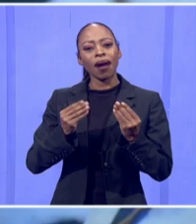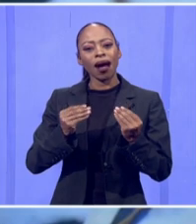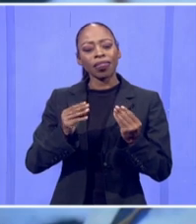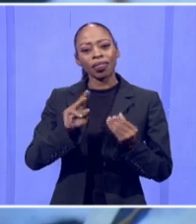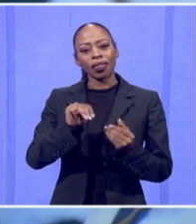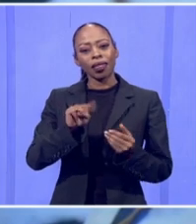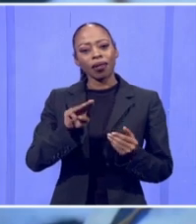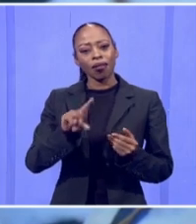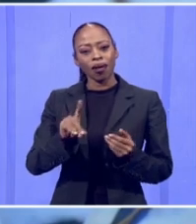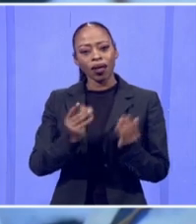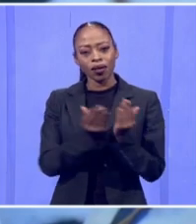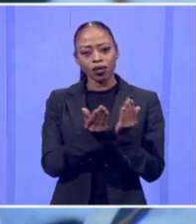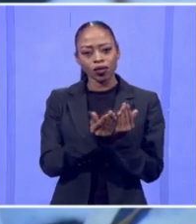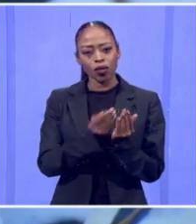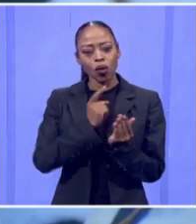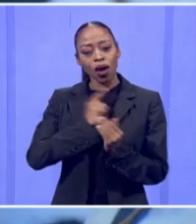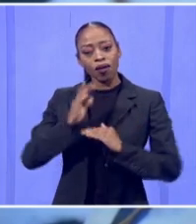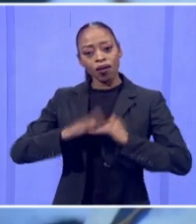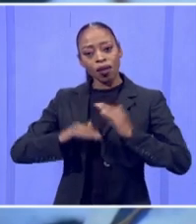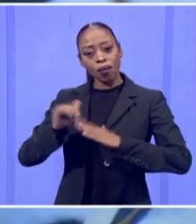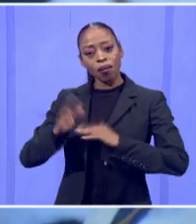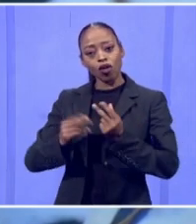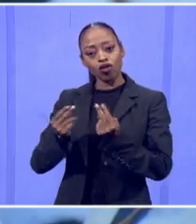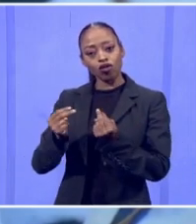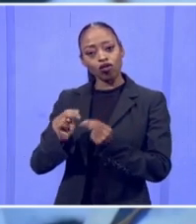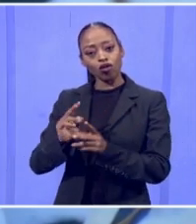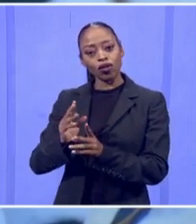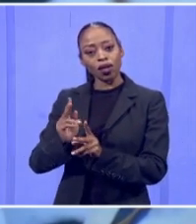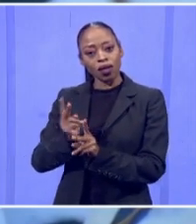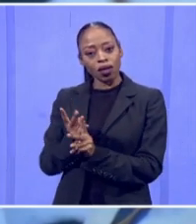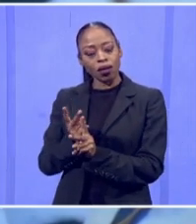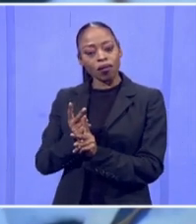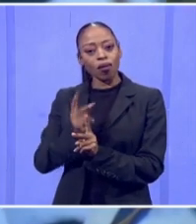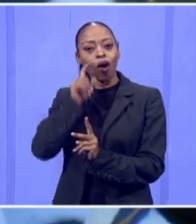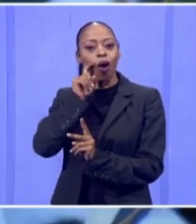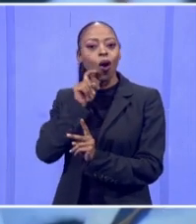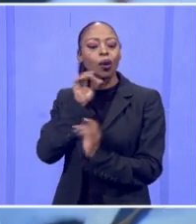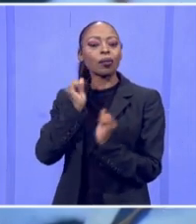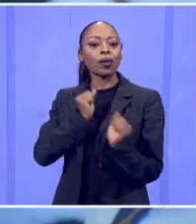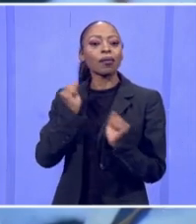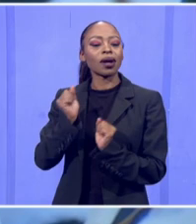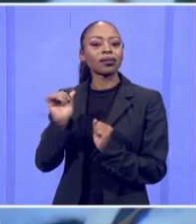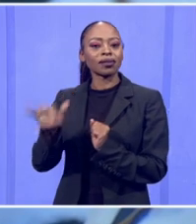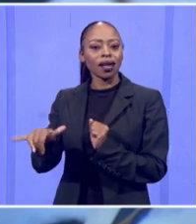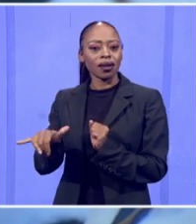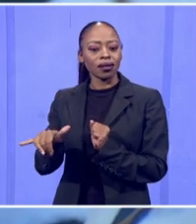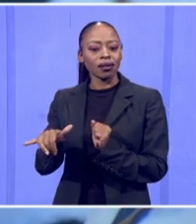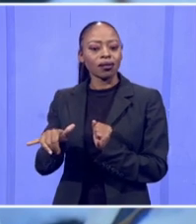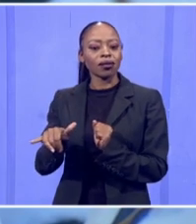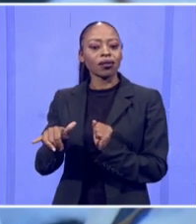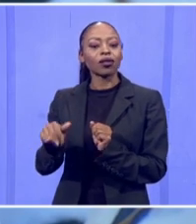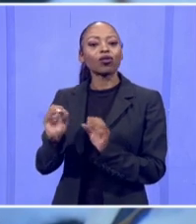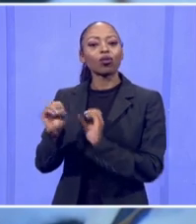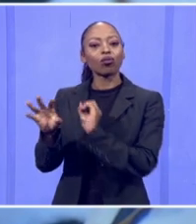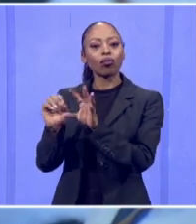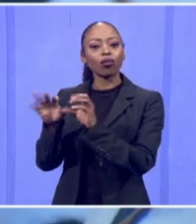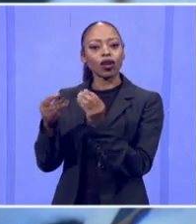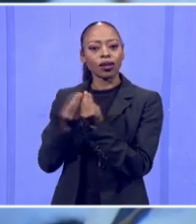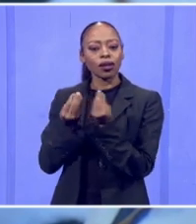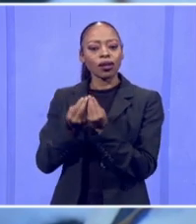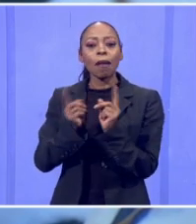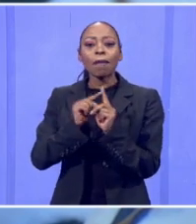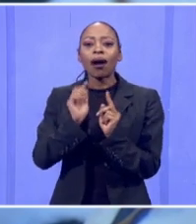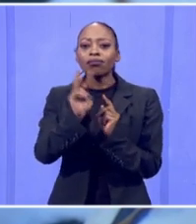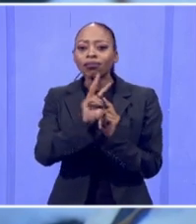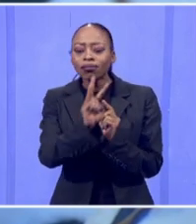where they've built a new structure, they'll keep their new structure, old structure maybe as a storeroom. But we've been saying